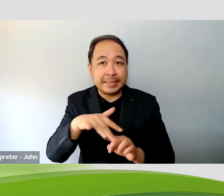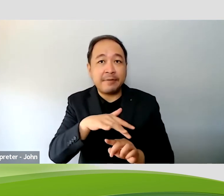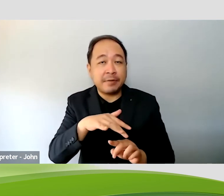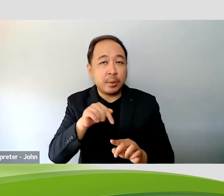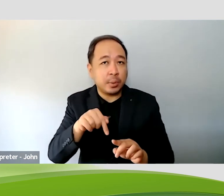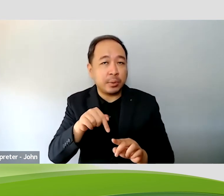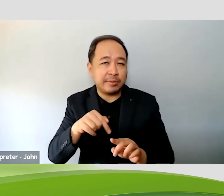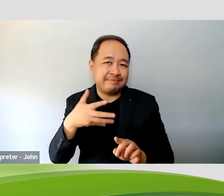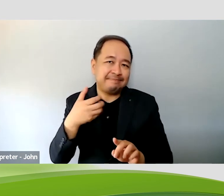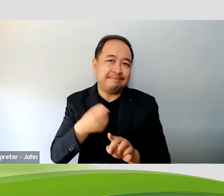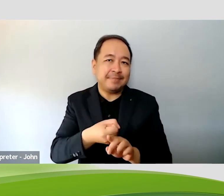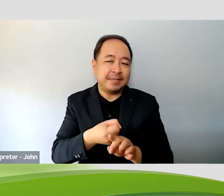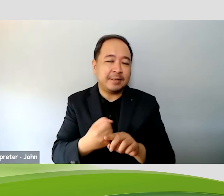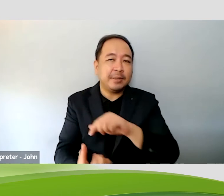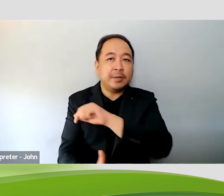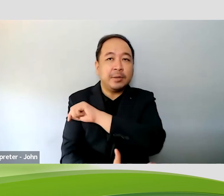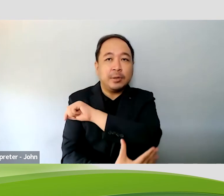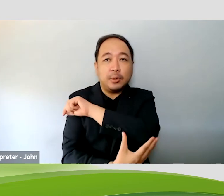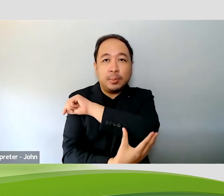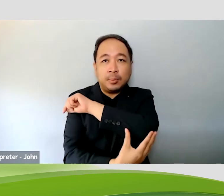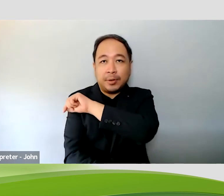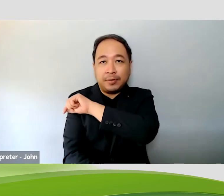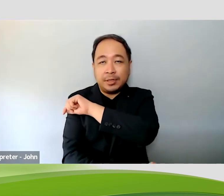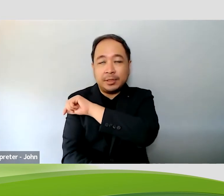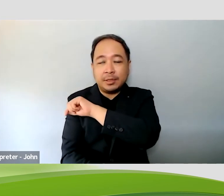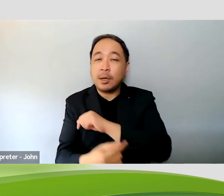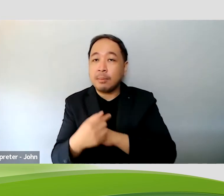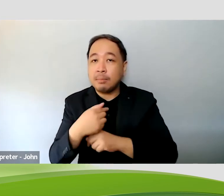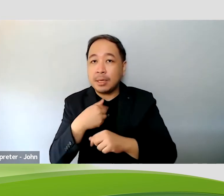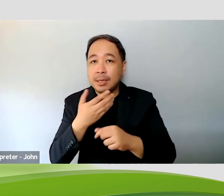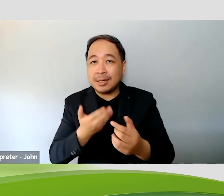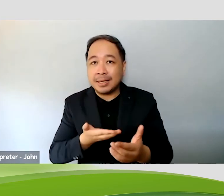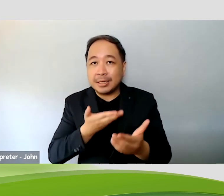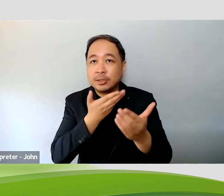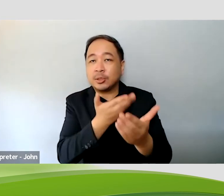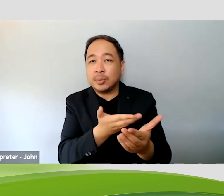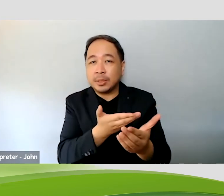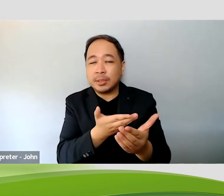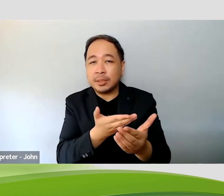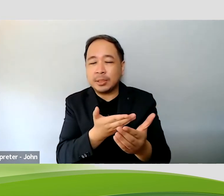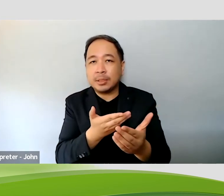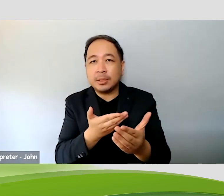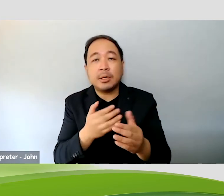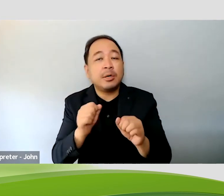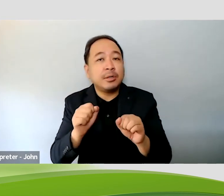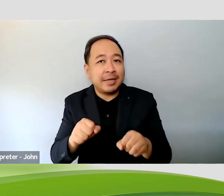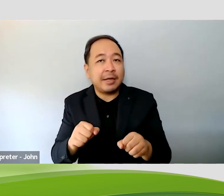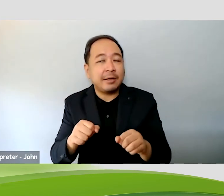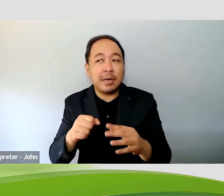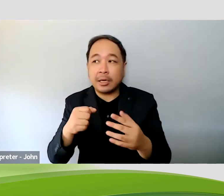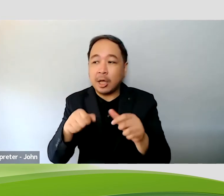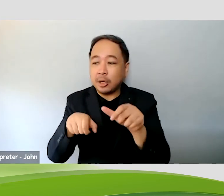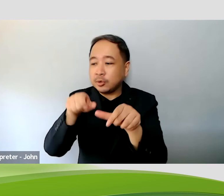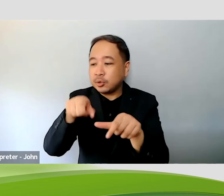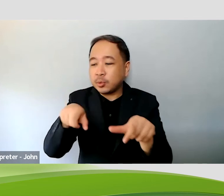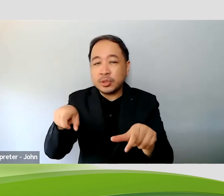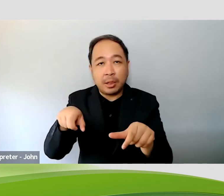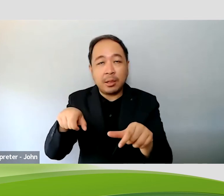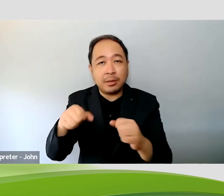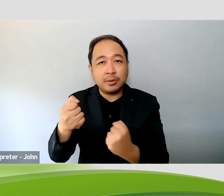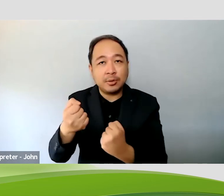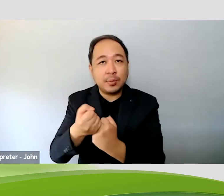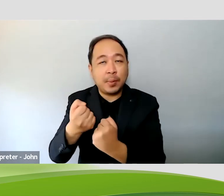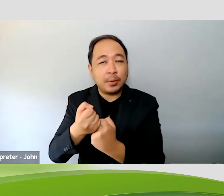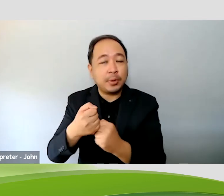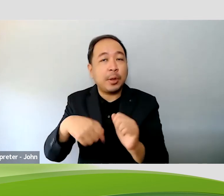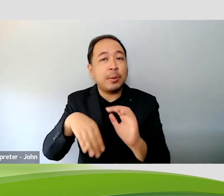would suggest to take a recommendation to enhance the social safety net programs for the women,